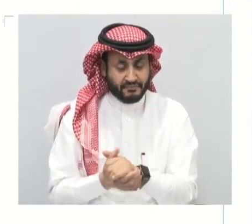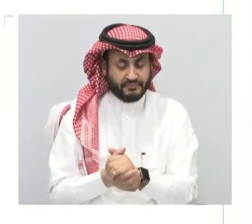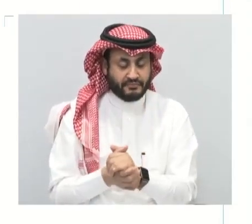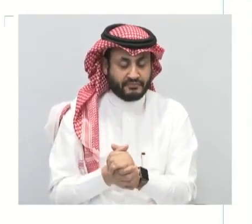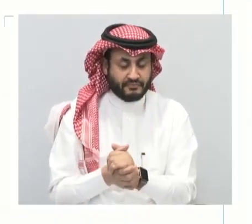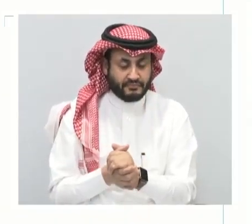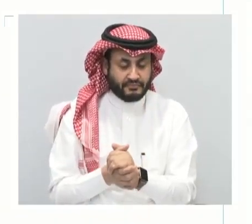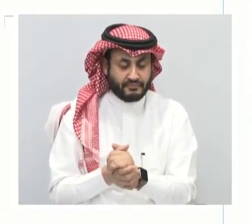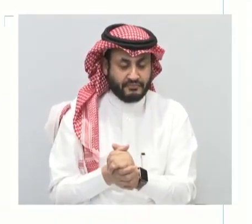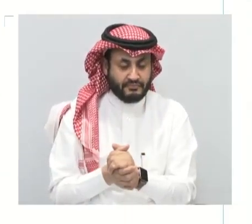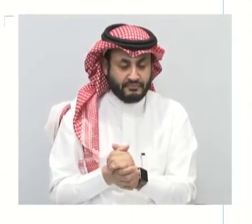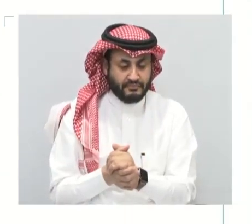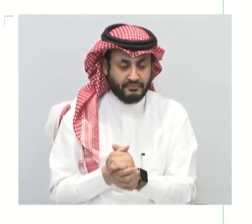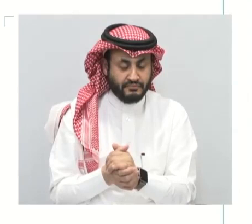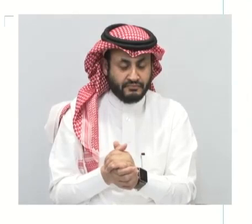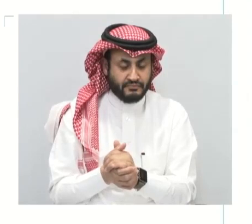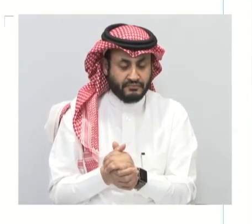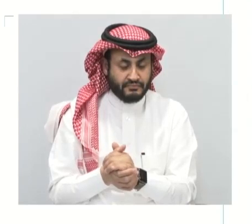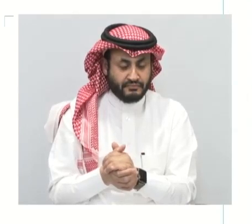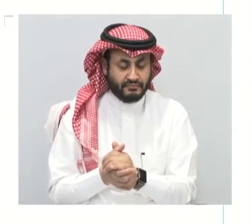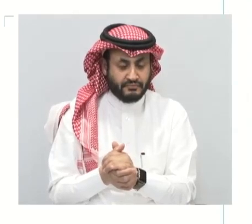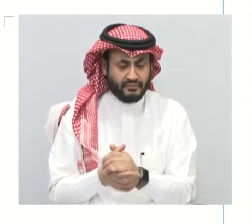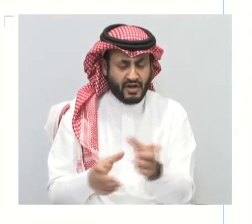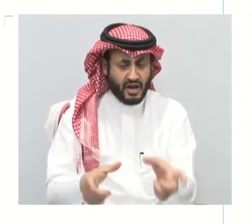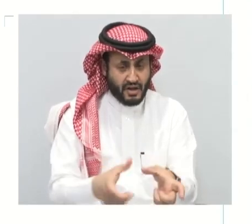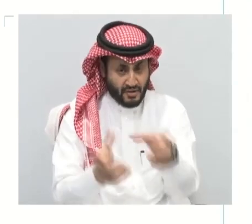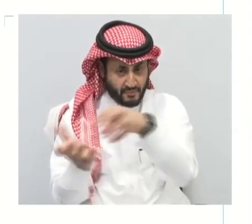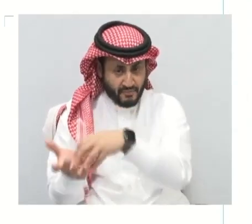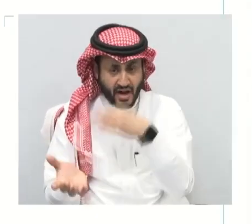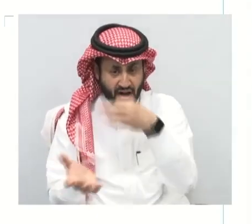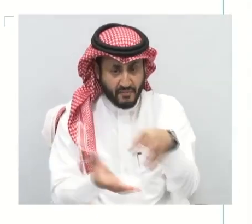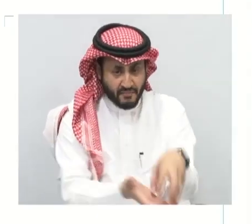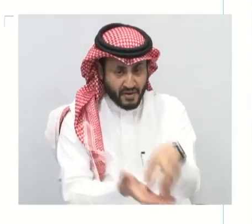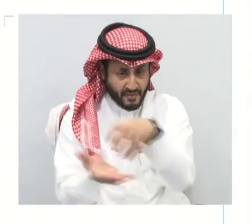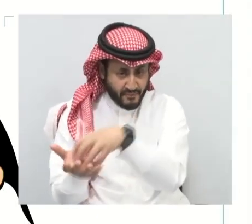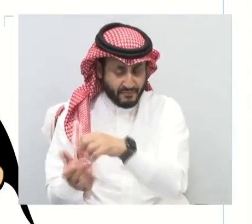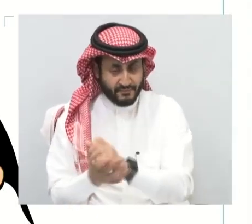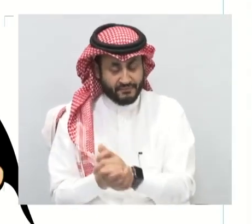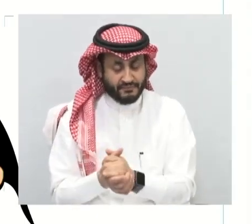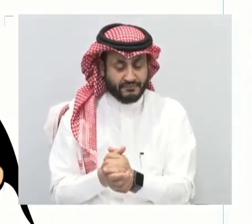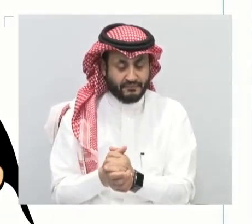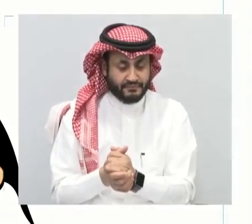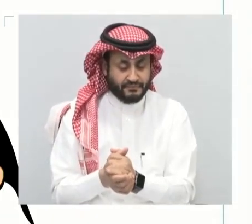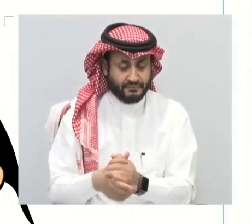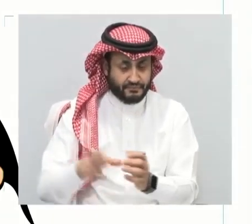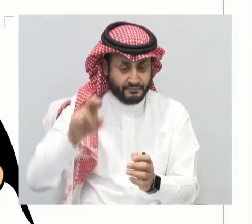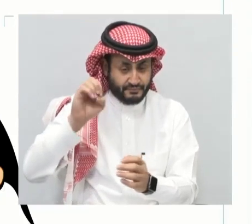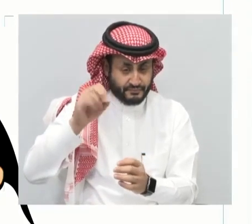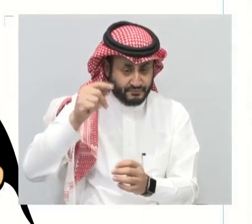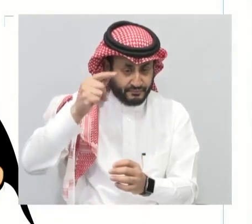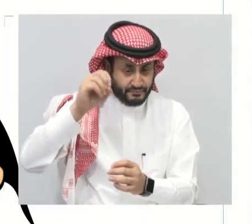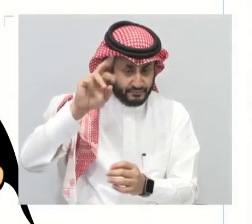use this using want to? We can say, mom wants Adil to clean his room after dinner. We do the same here